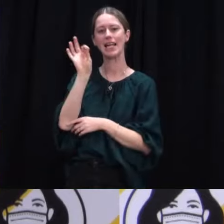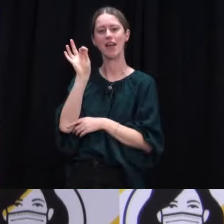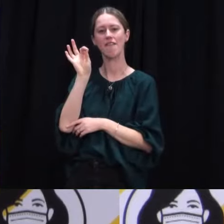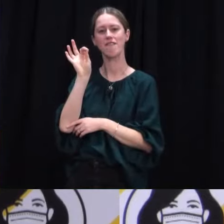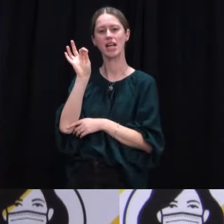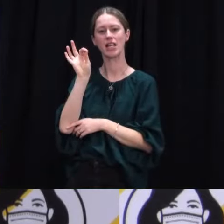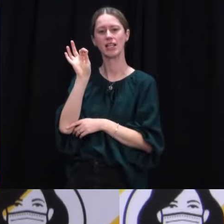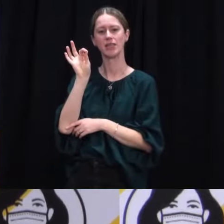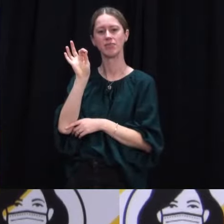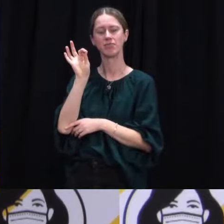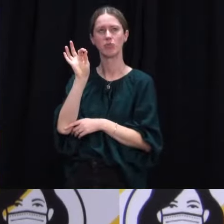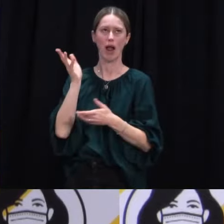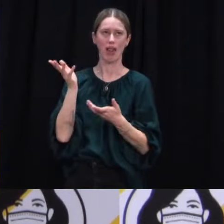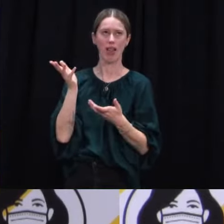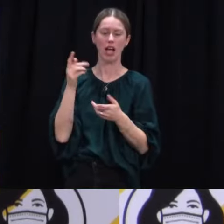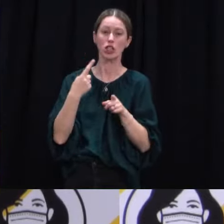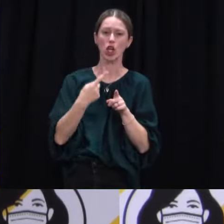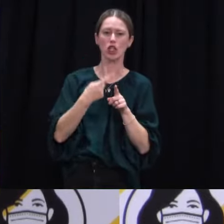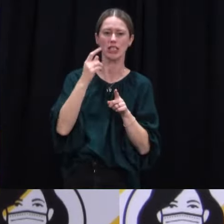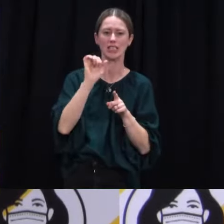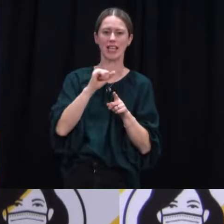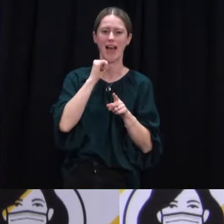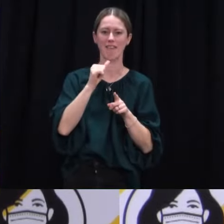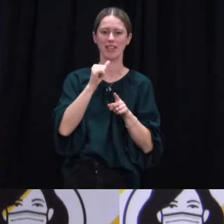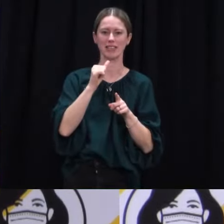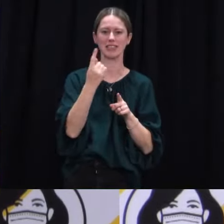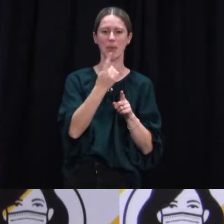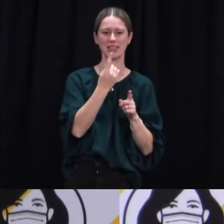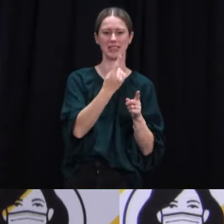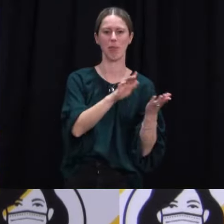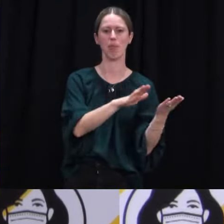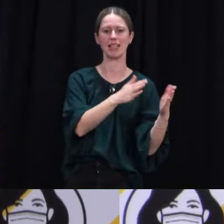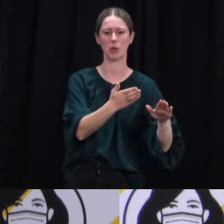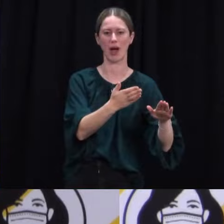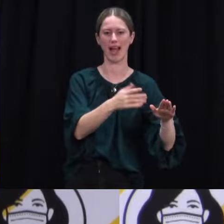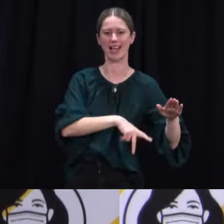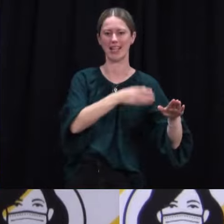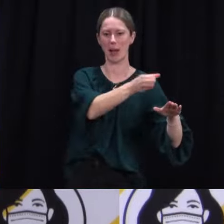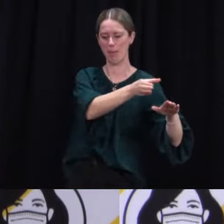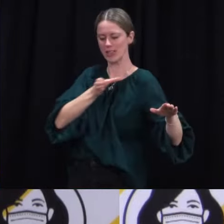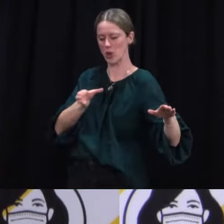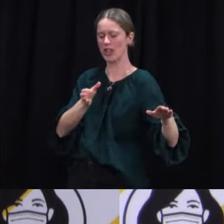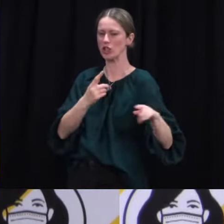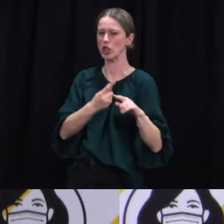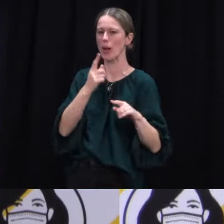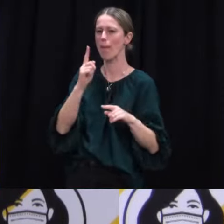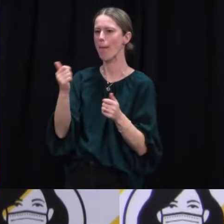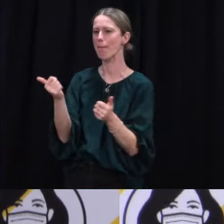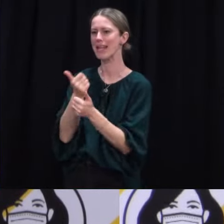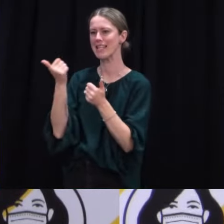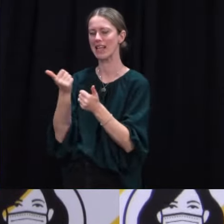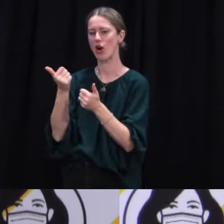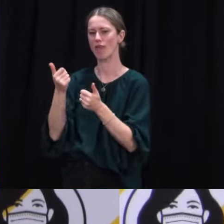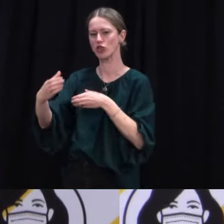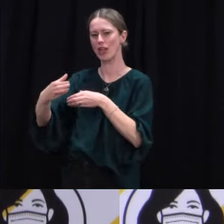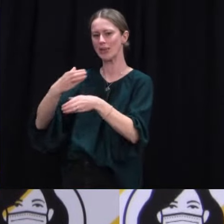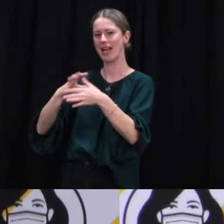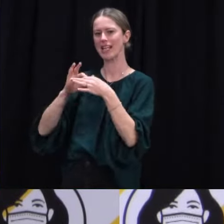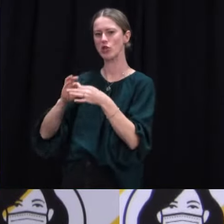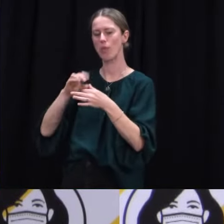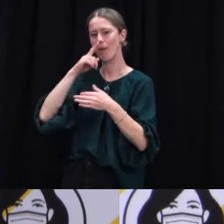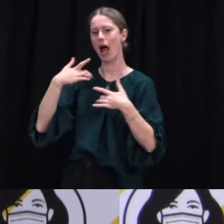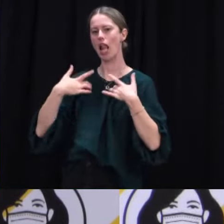it's actually they're done urgently if it's a deceased donor. But many kidney transplants are a live donor and